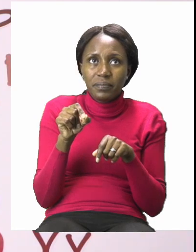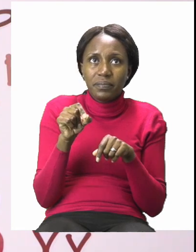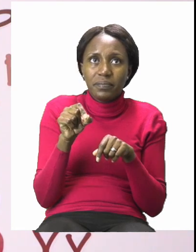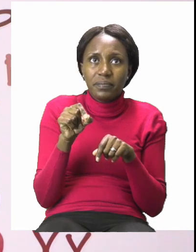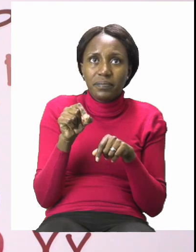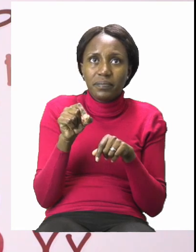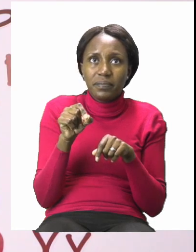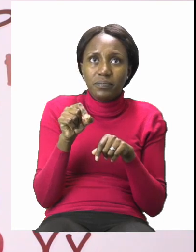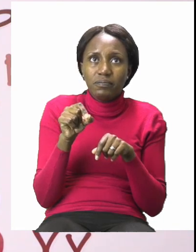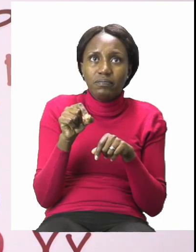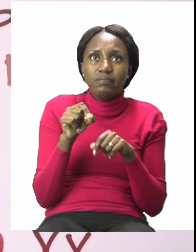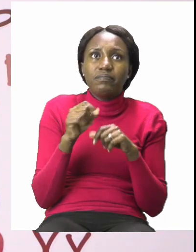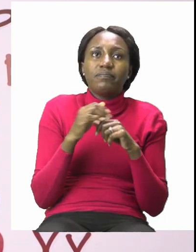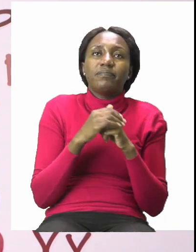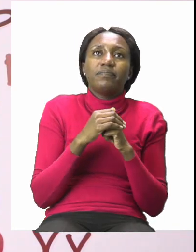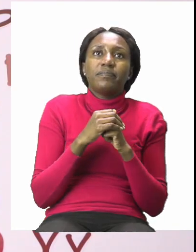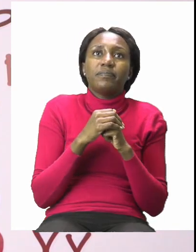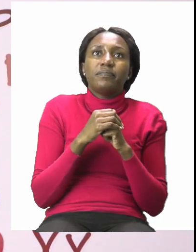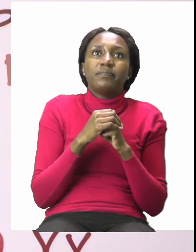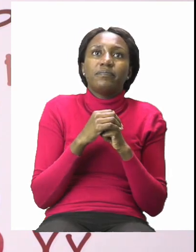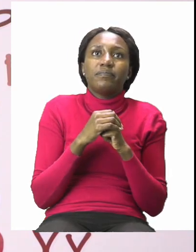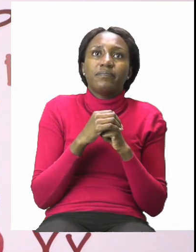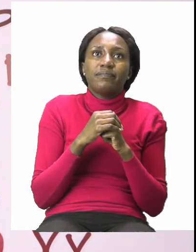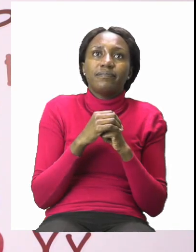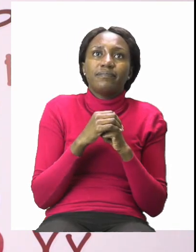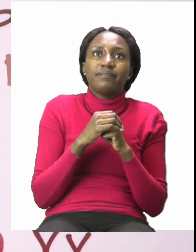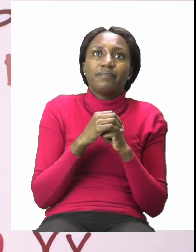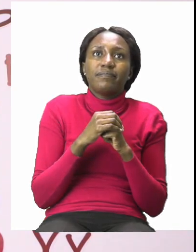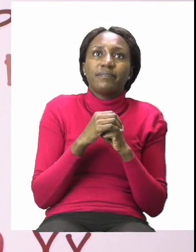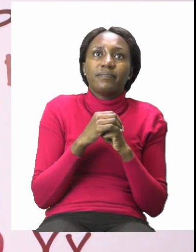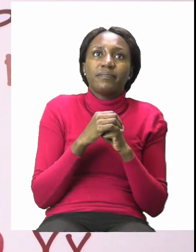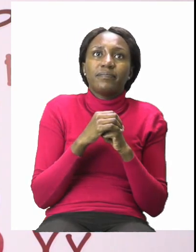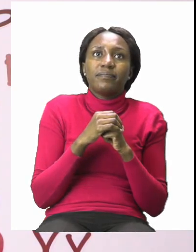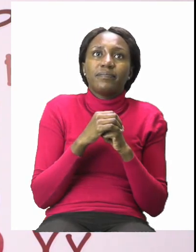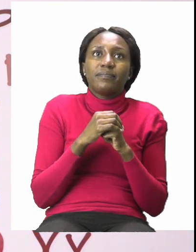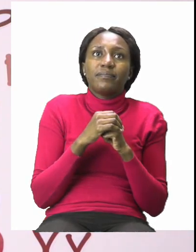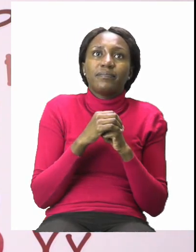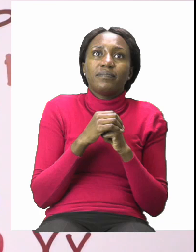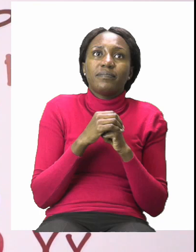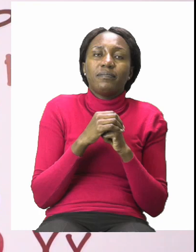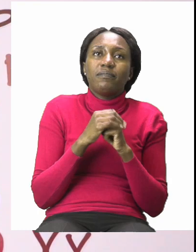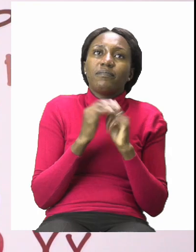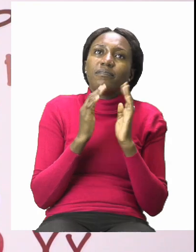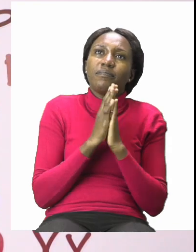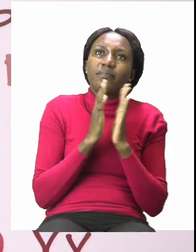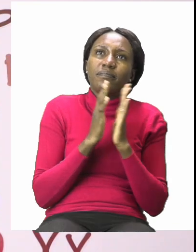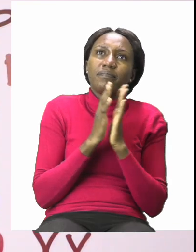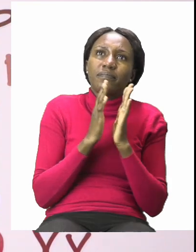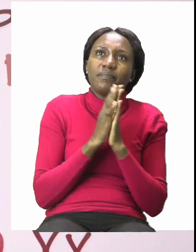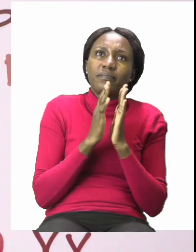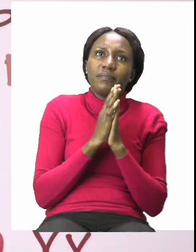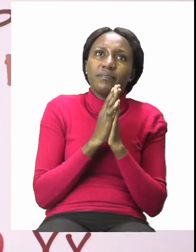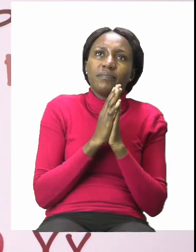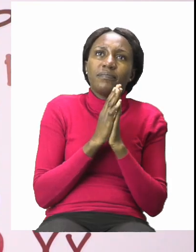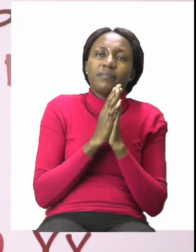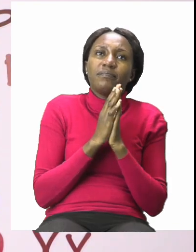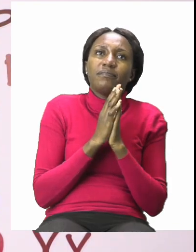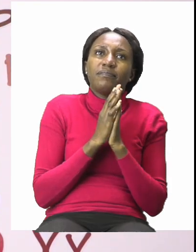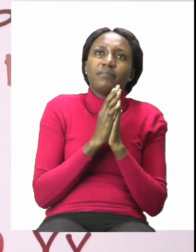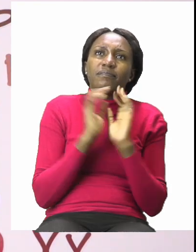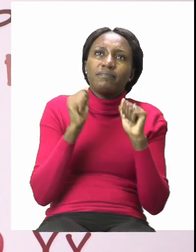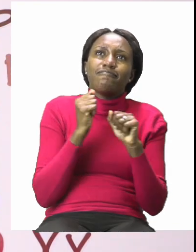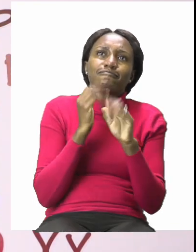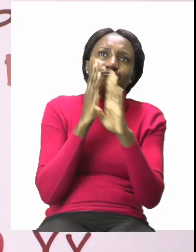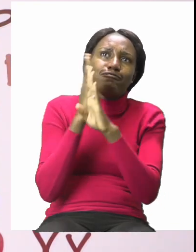one door to the other door. Make sure that your lines are nice and neat. The next word that we're going